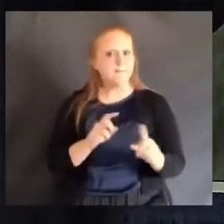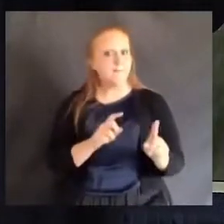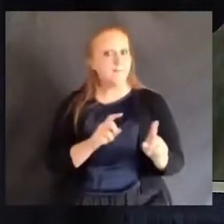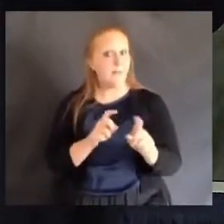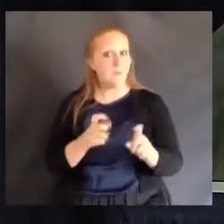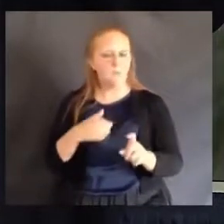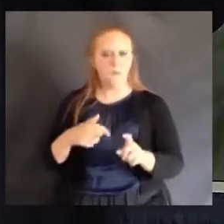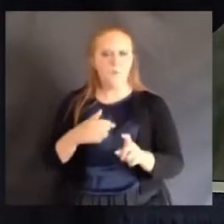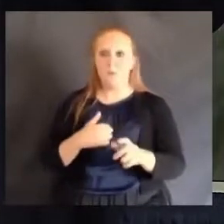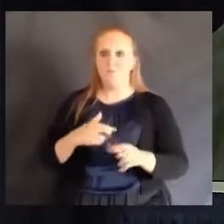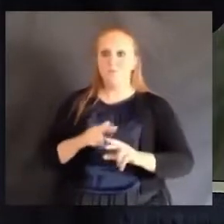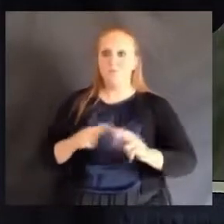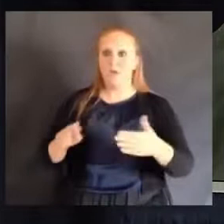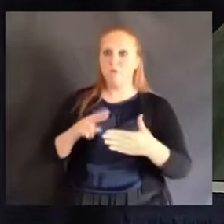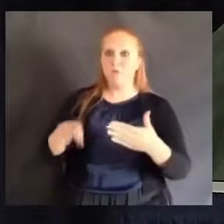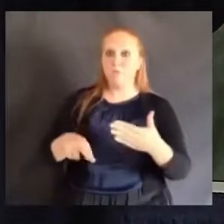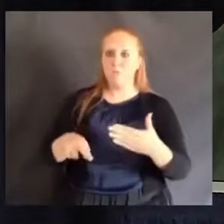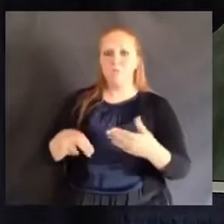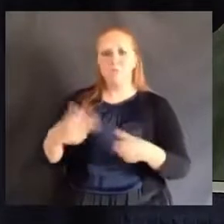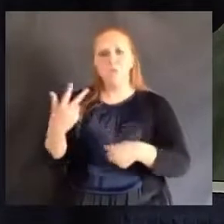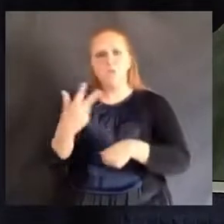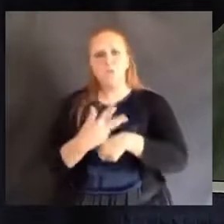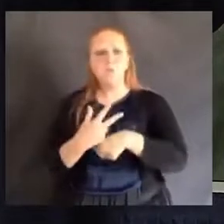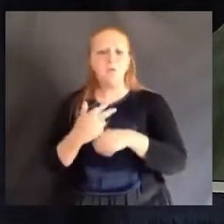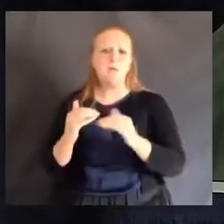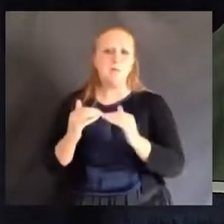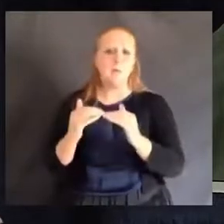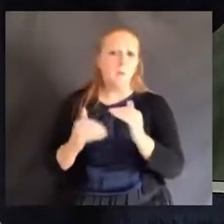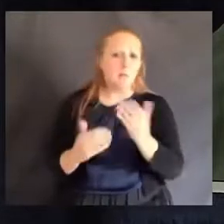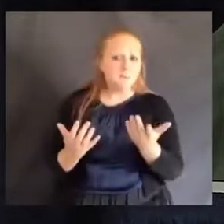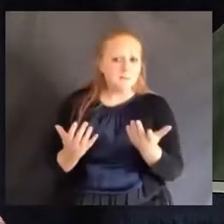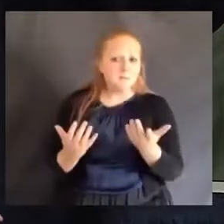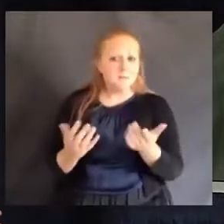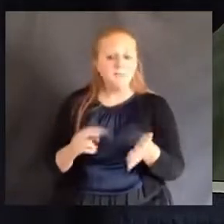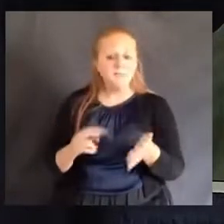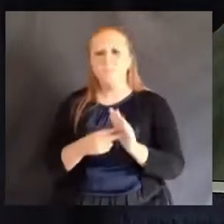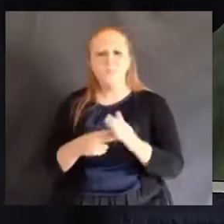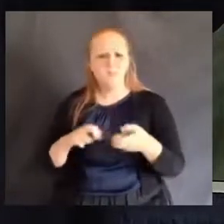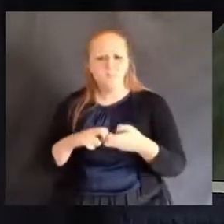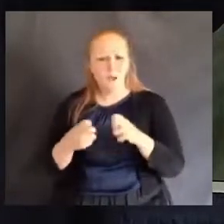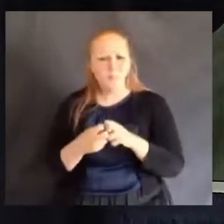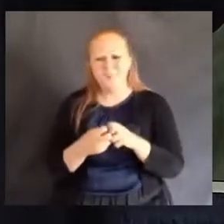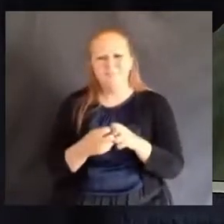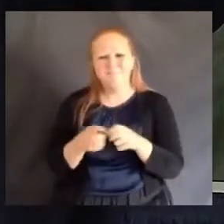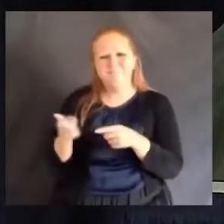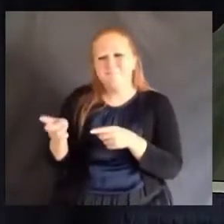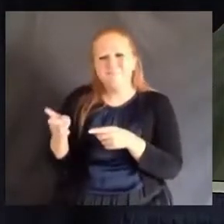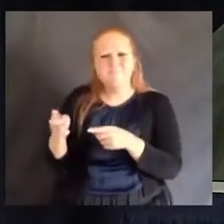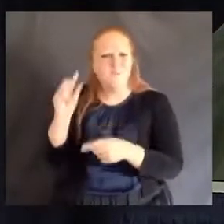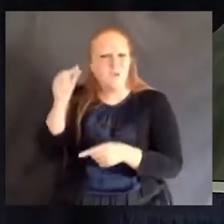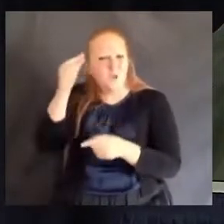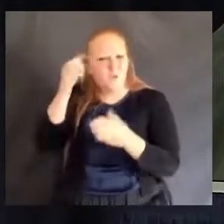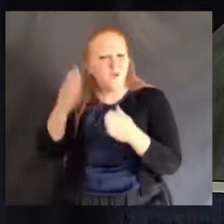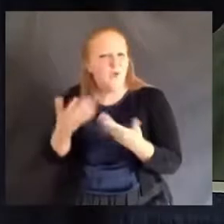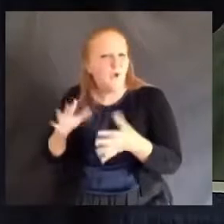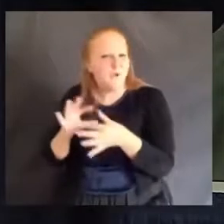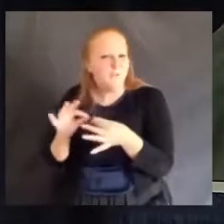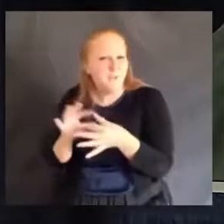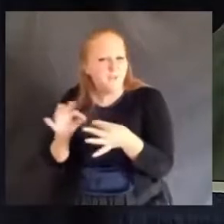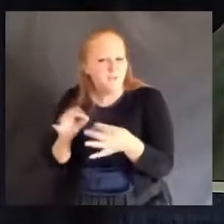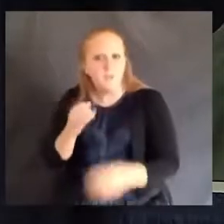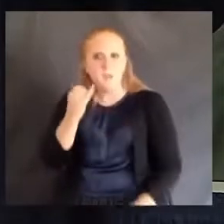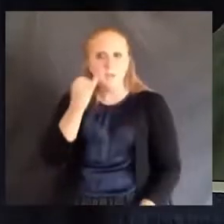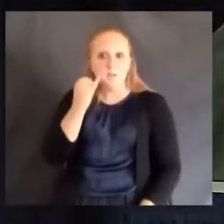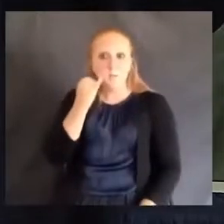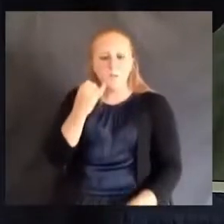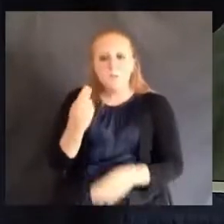in 3 or fewer days. So I think that the issue here, as the governor said, is that when people are going to use